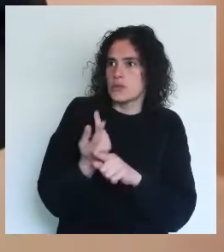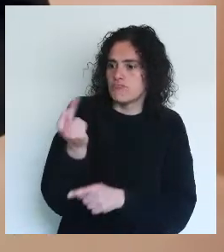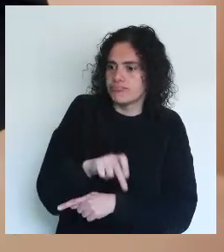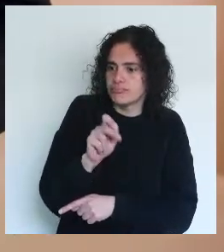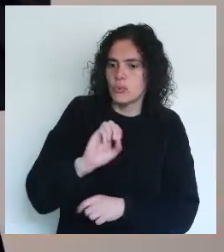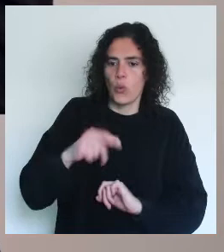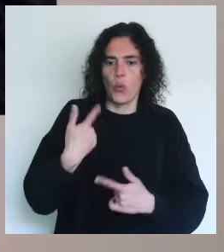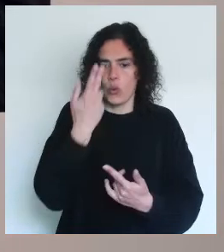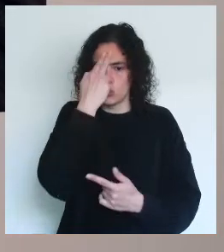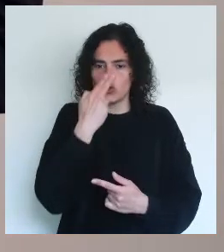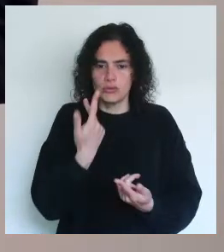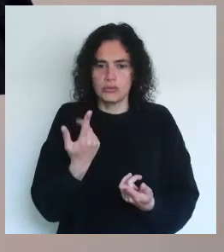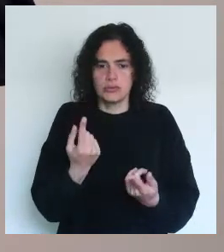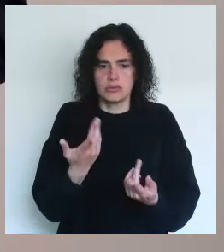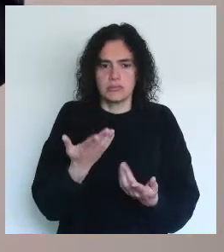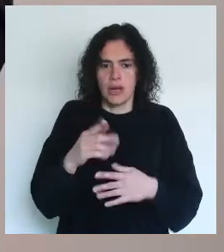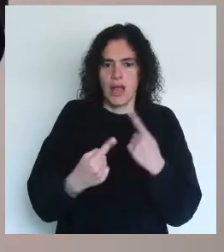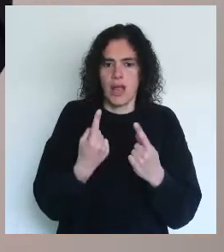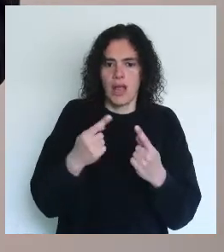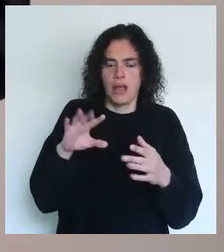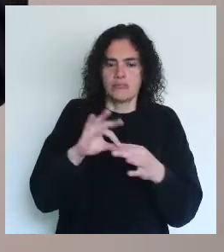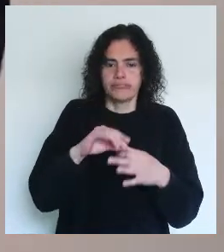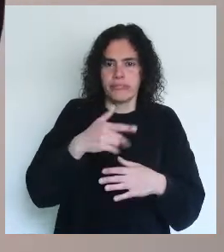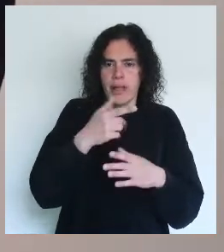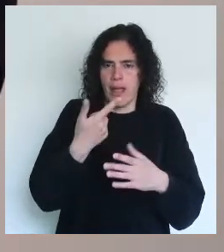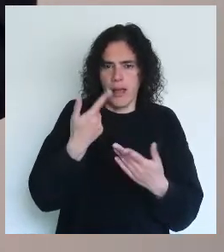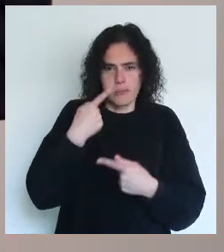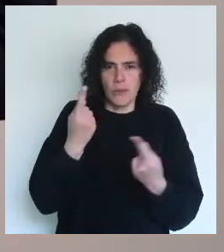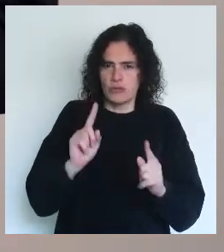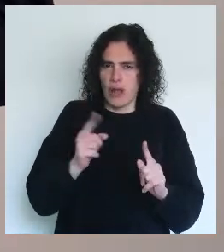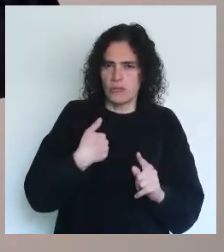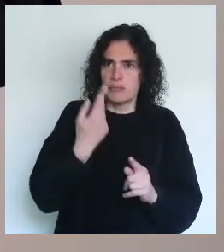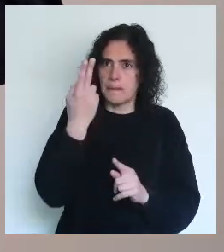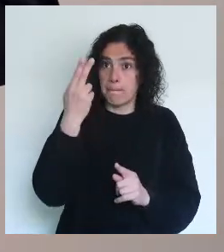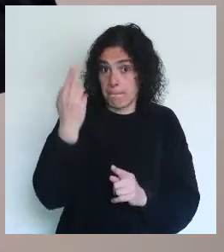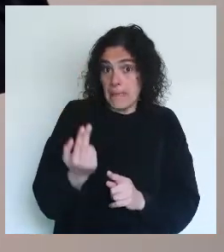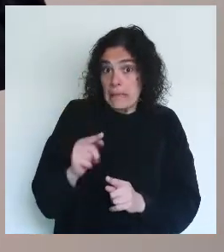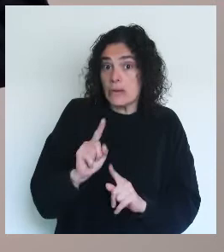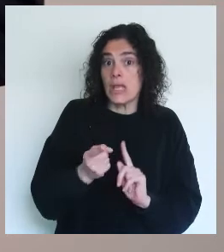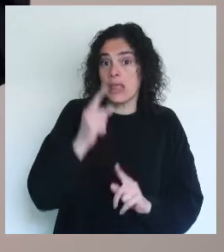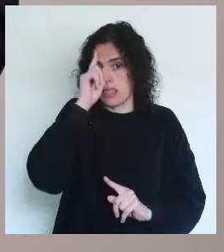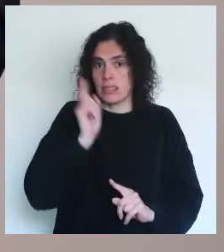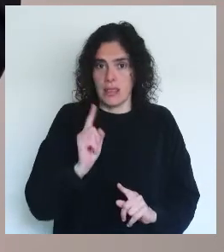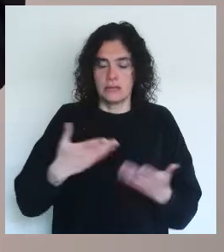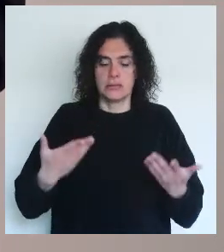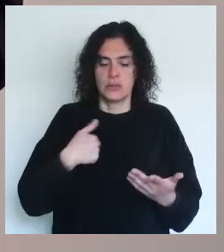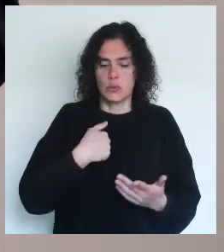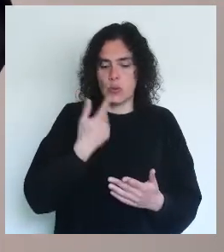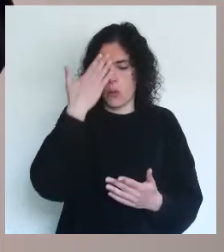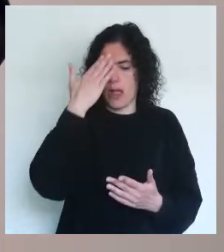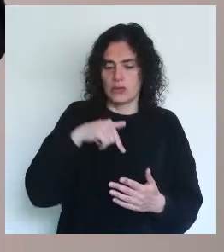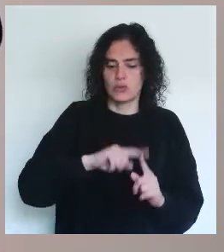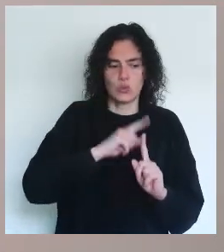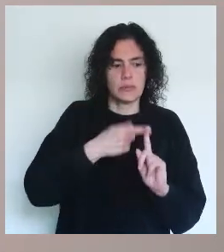or a historical figure on the horse. He does it by painting the date. So since, I